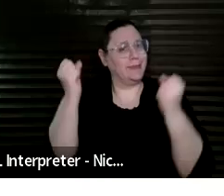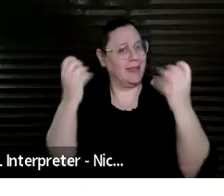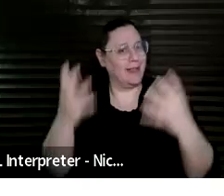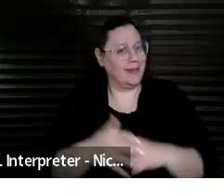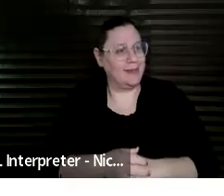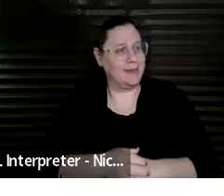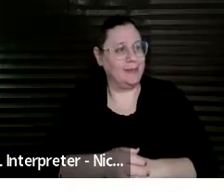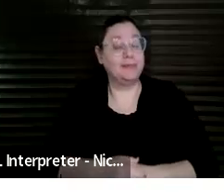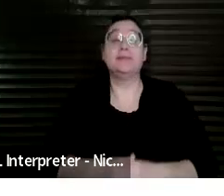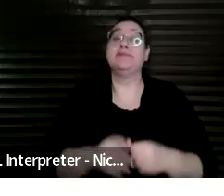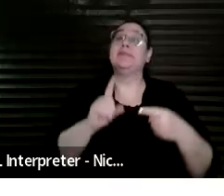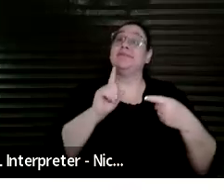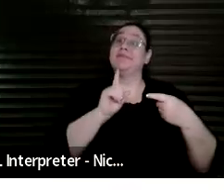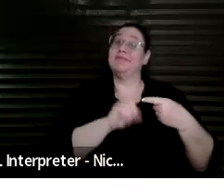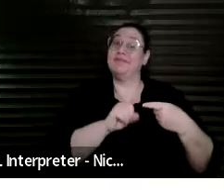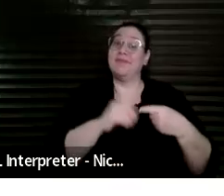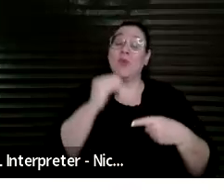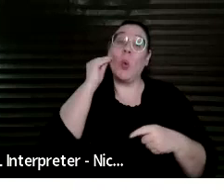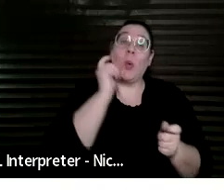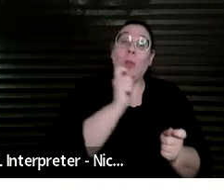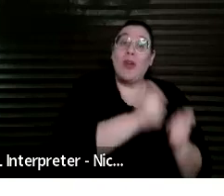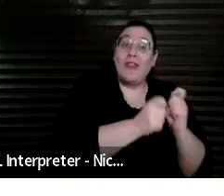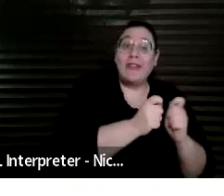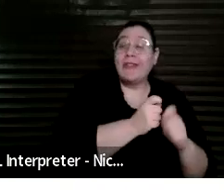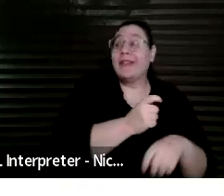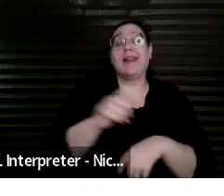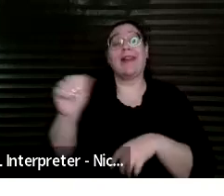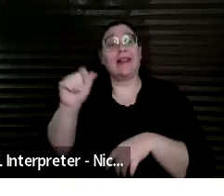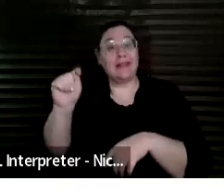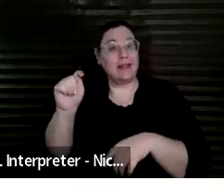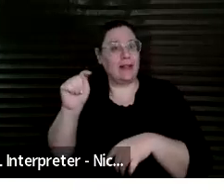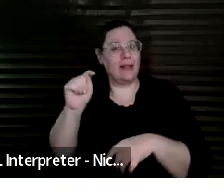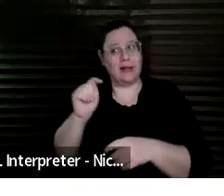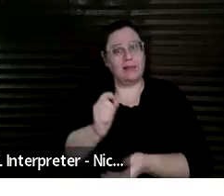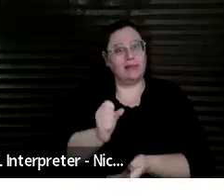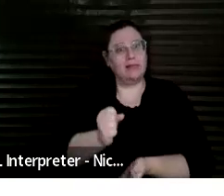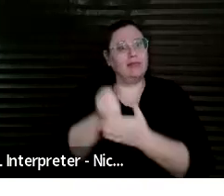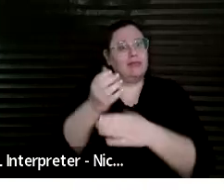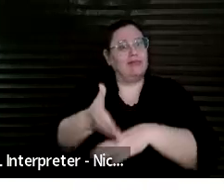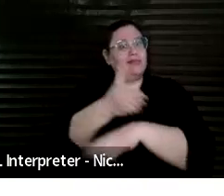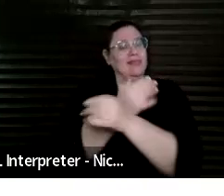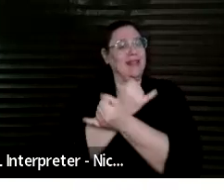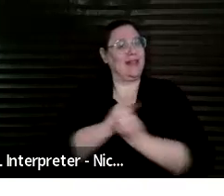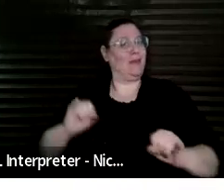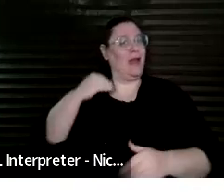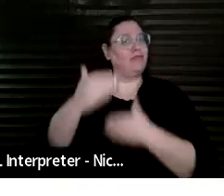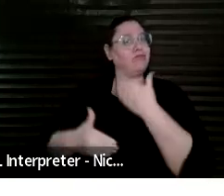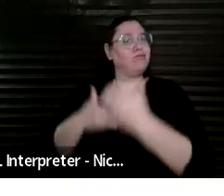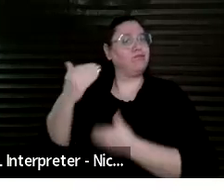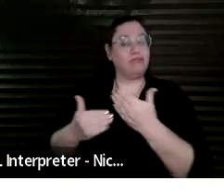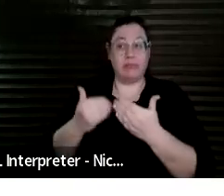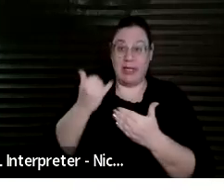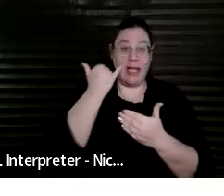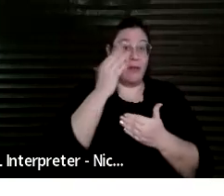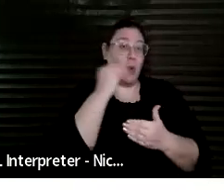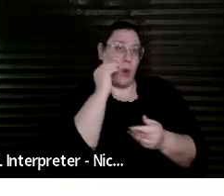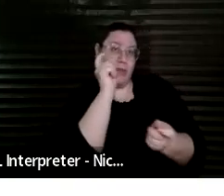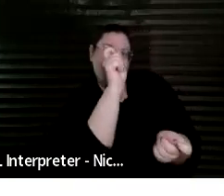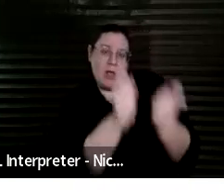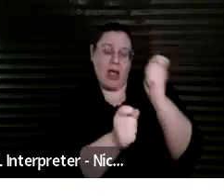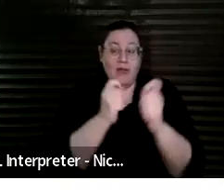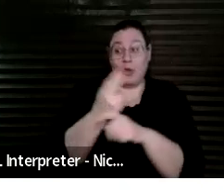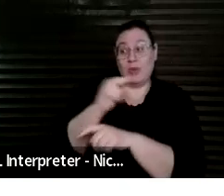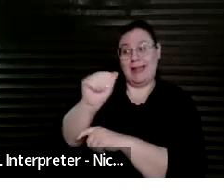can enhance independence. By modifying your home and using AT to help with activities, managing daily